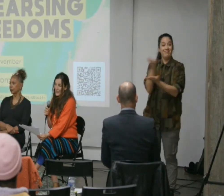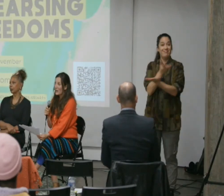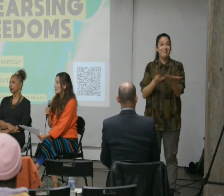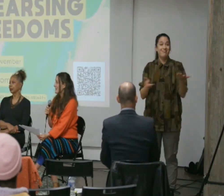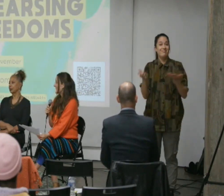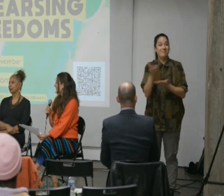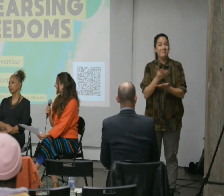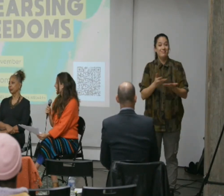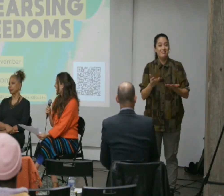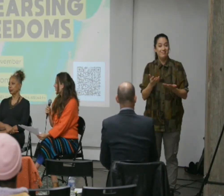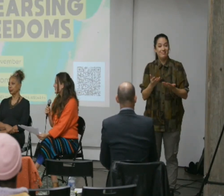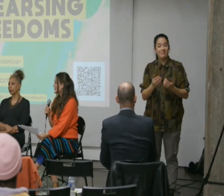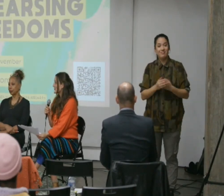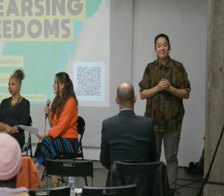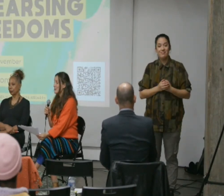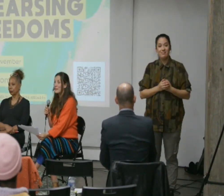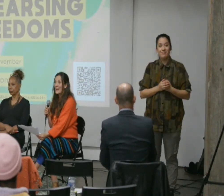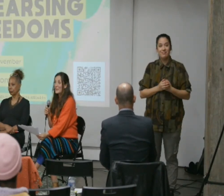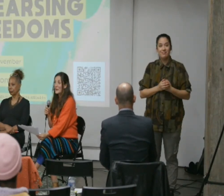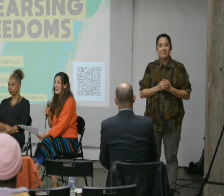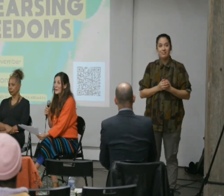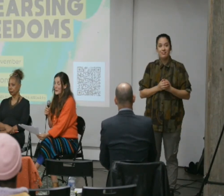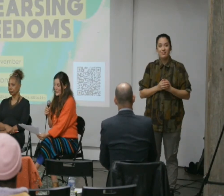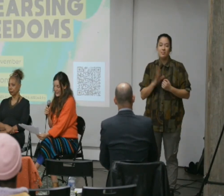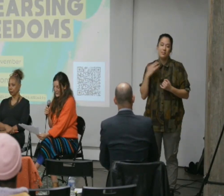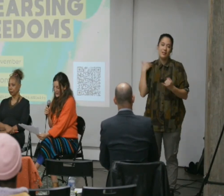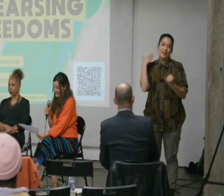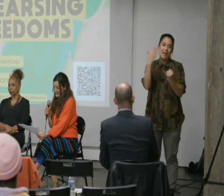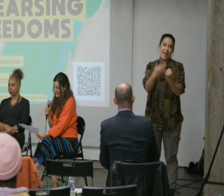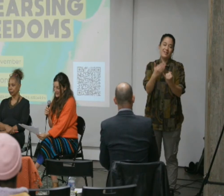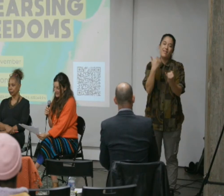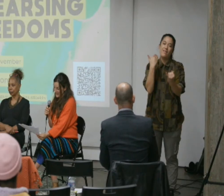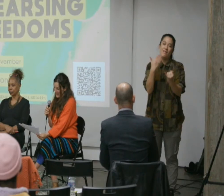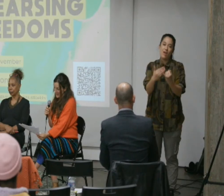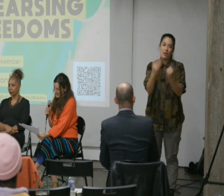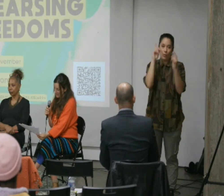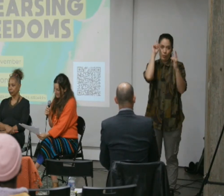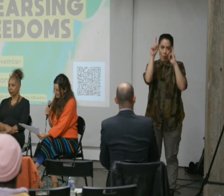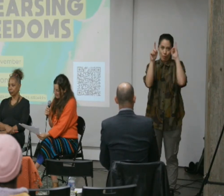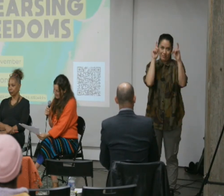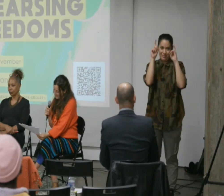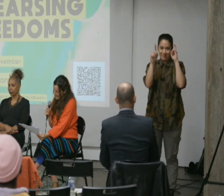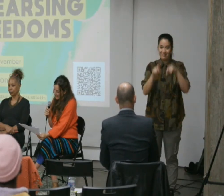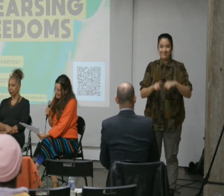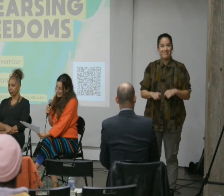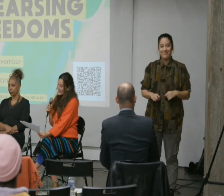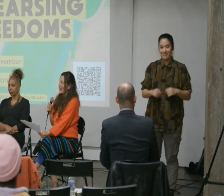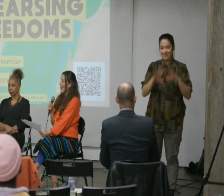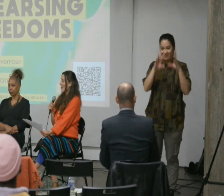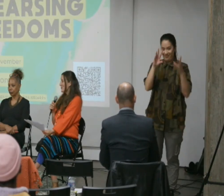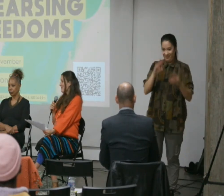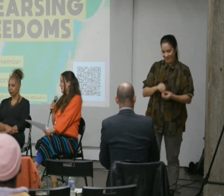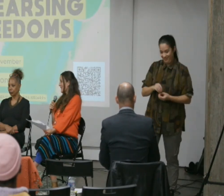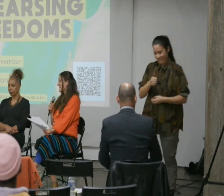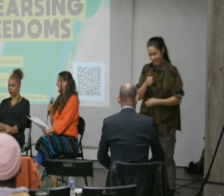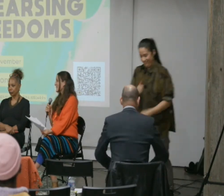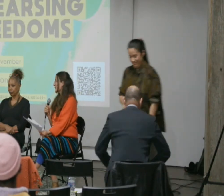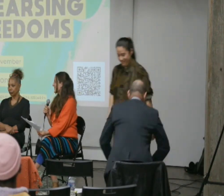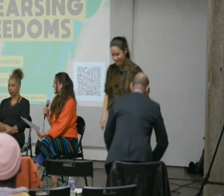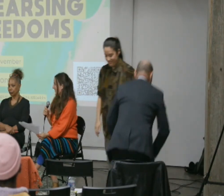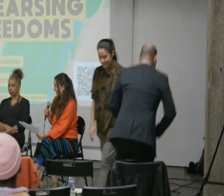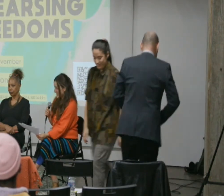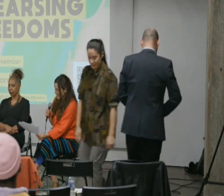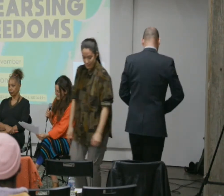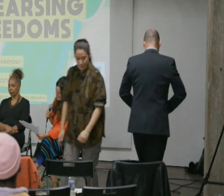speakers, perhaps ending on just some final thoughts from the speakers. Okay. So maybe I can